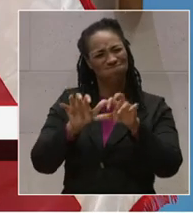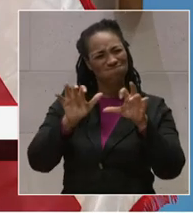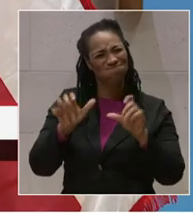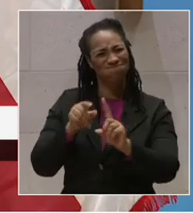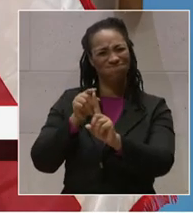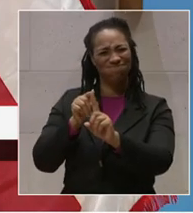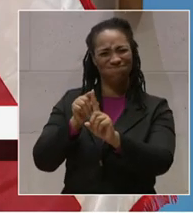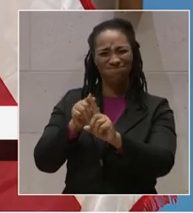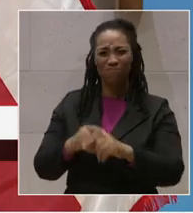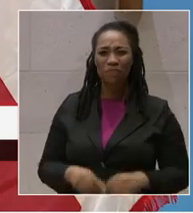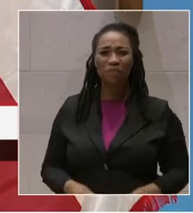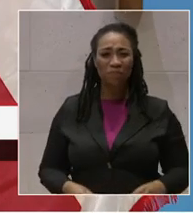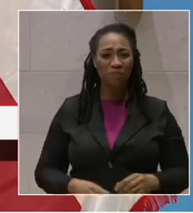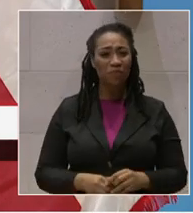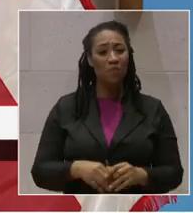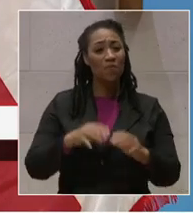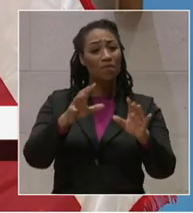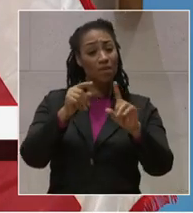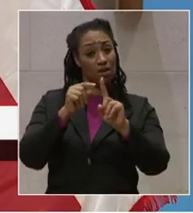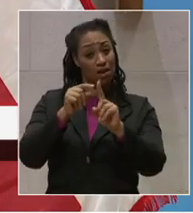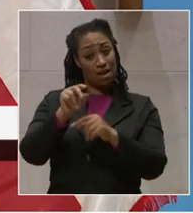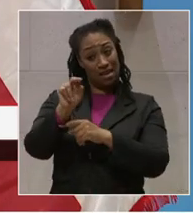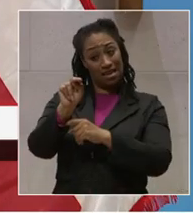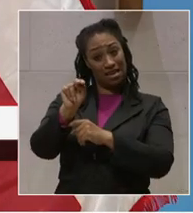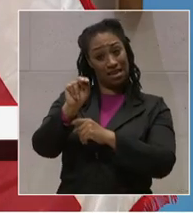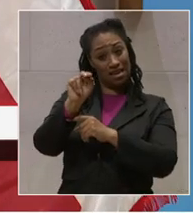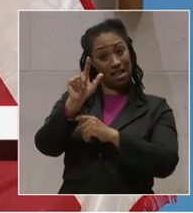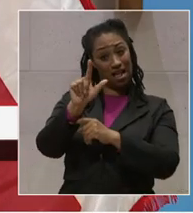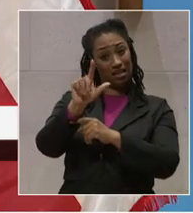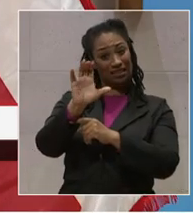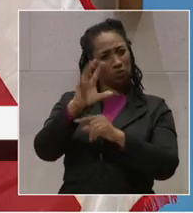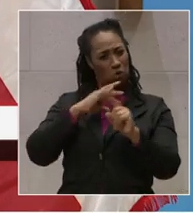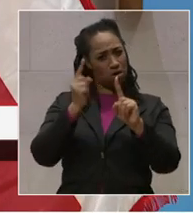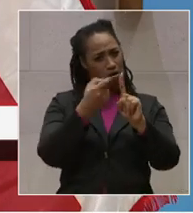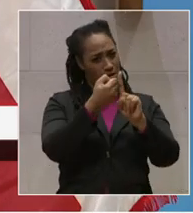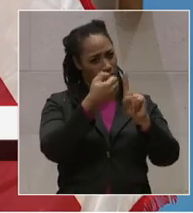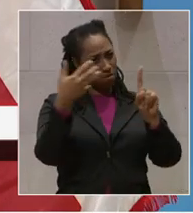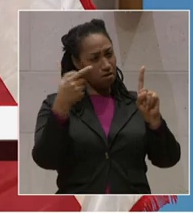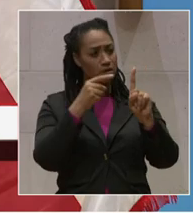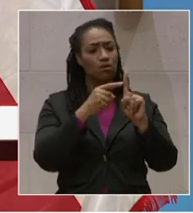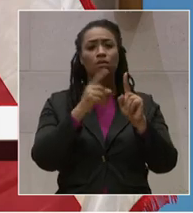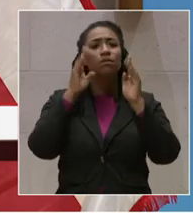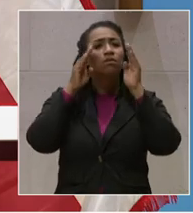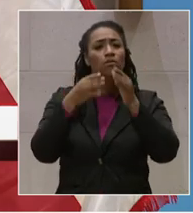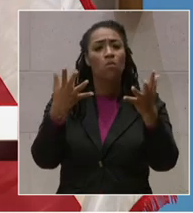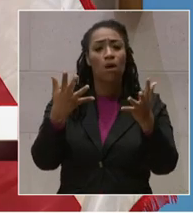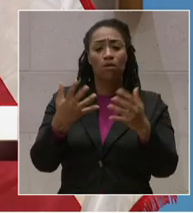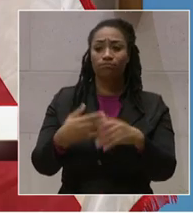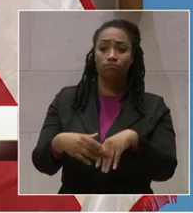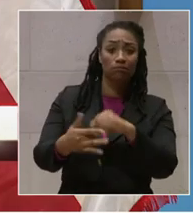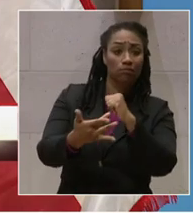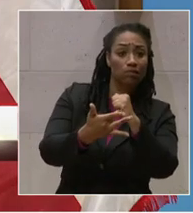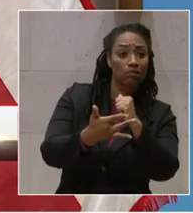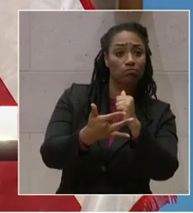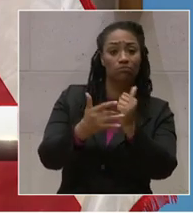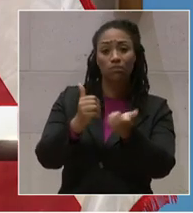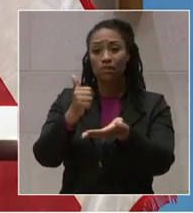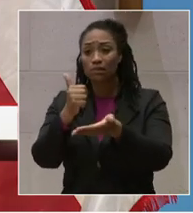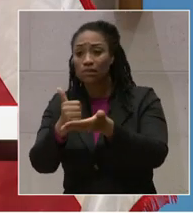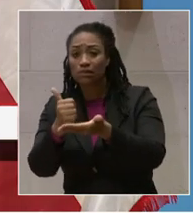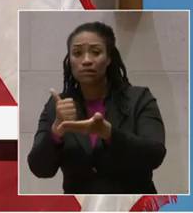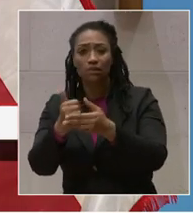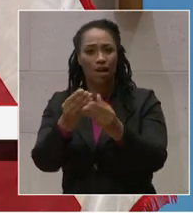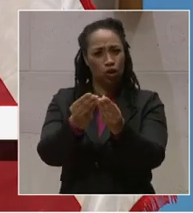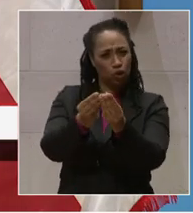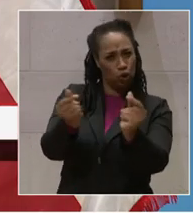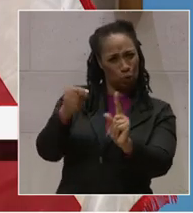business of providing solutions and technical assistance for municipal officials all over